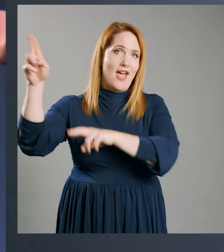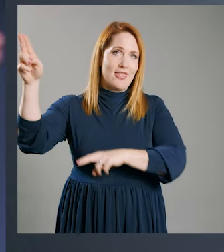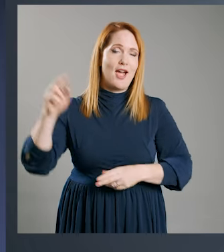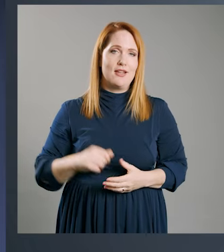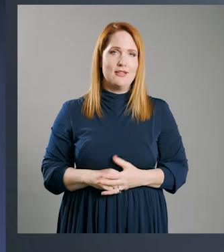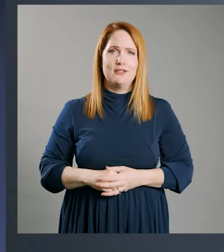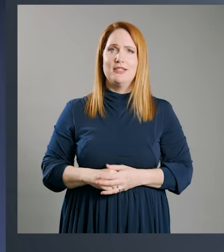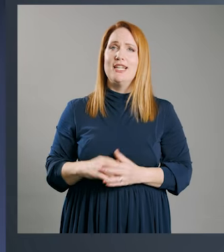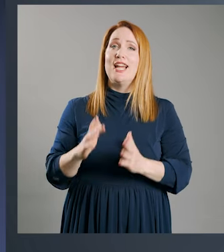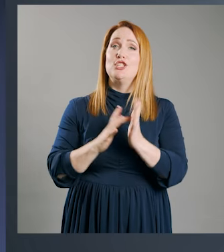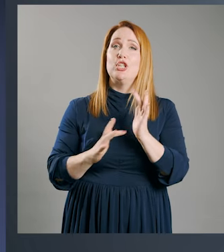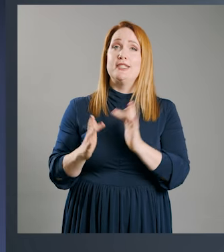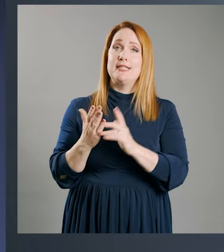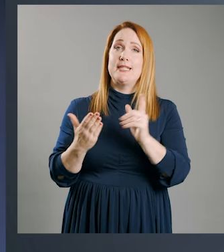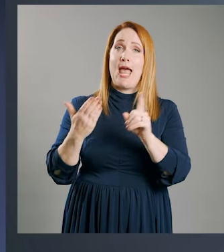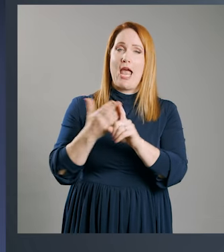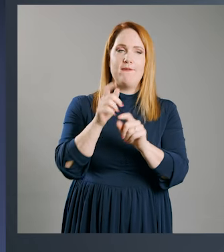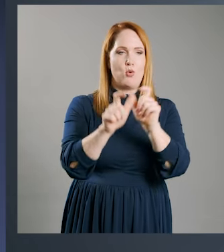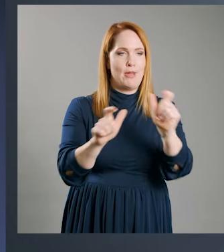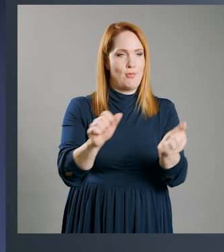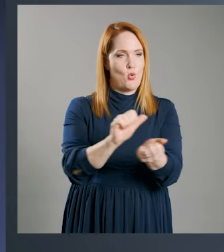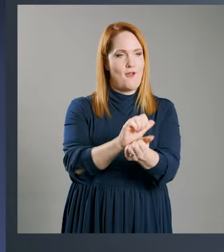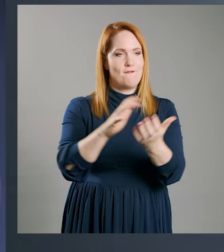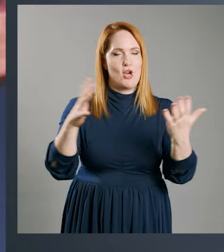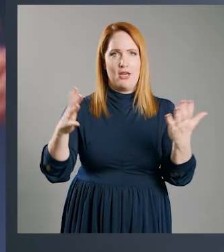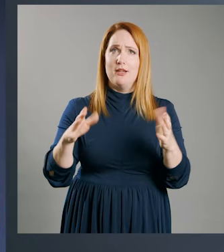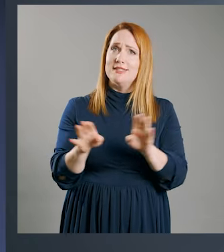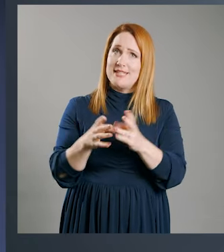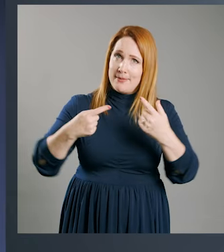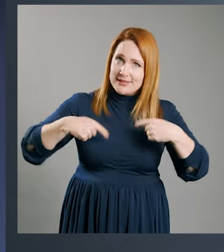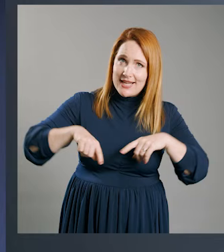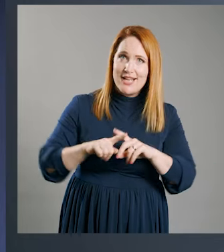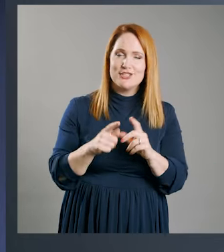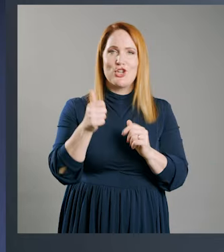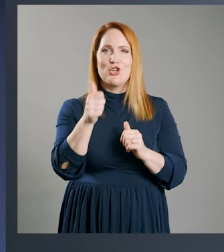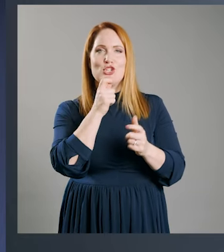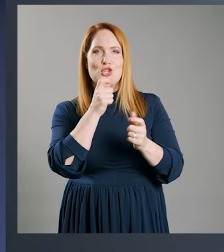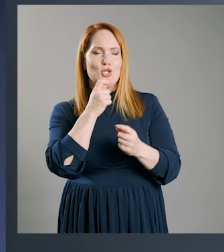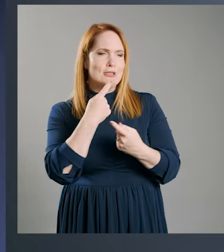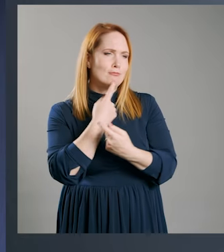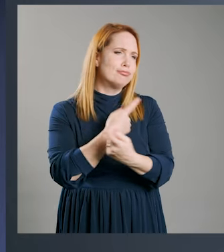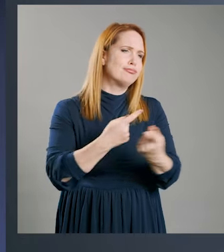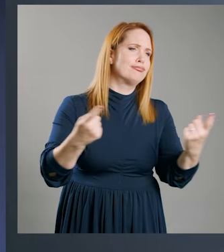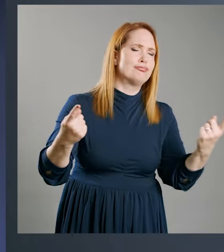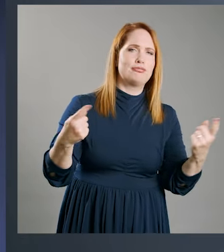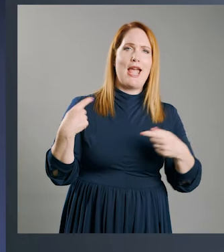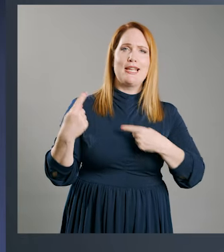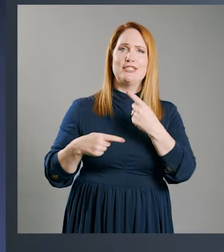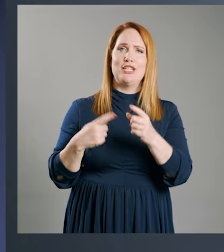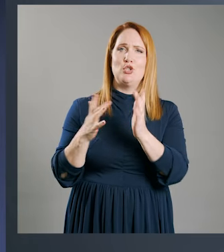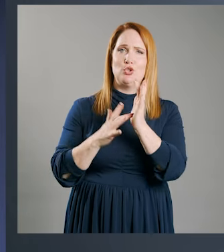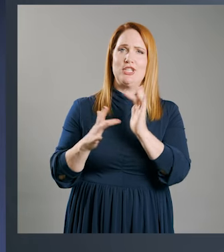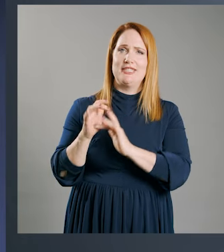Jesus' purpose was to set people free. It's our purpose as well, to share the good news, to continue the work that Jesus has